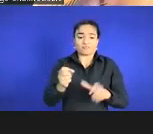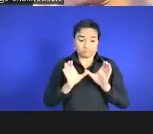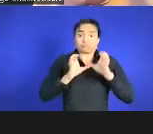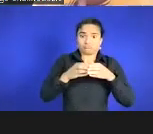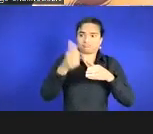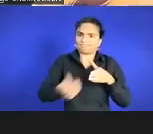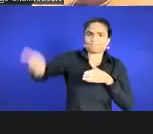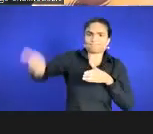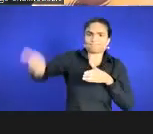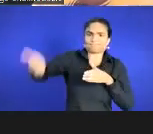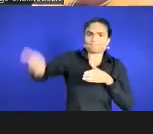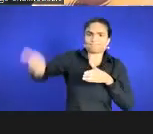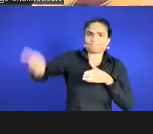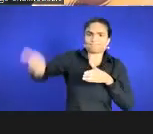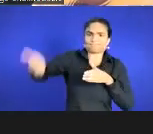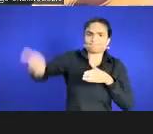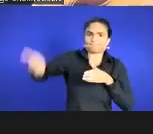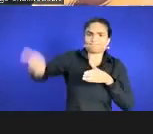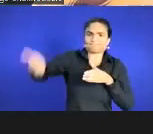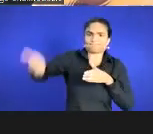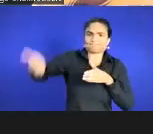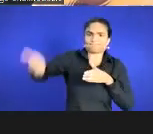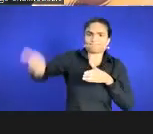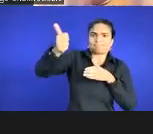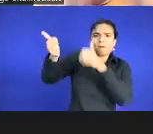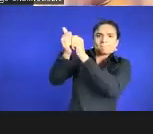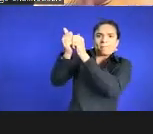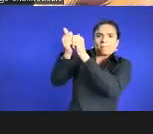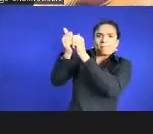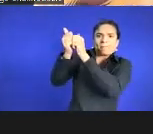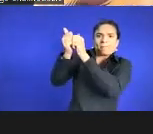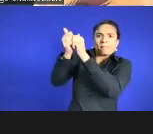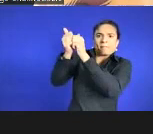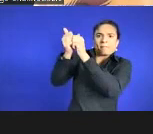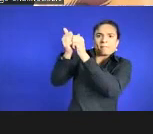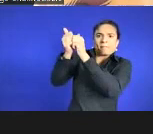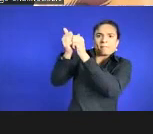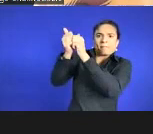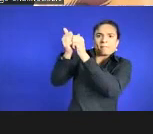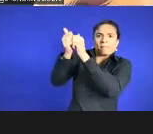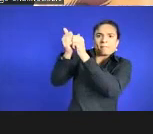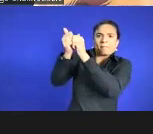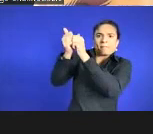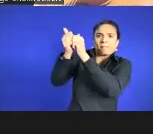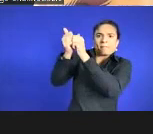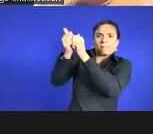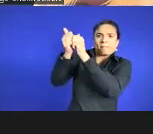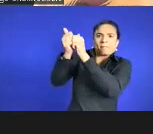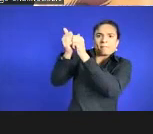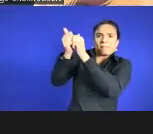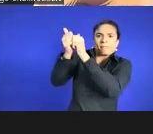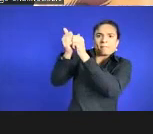relationship. So it's important that those working with